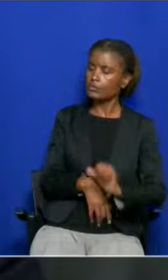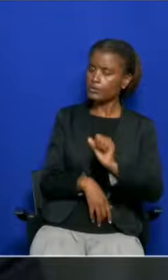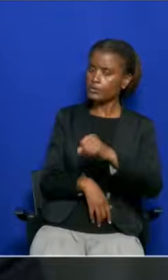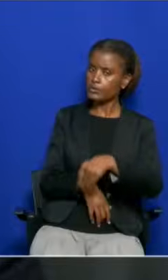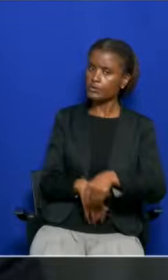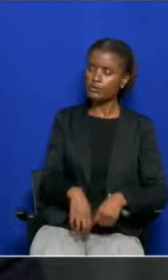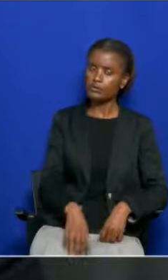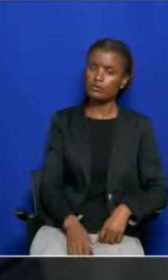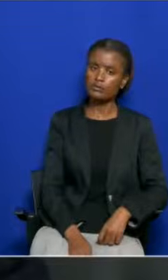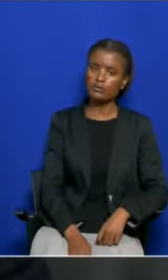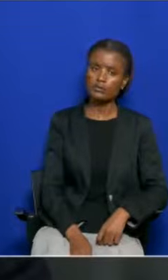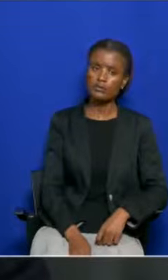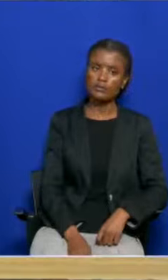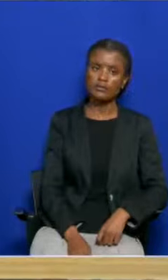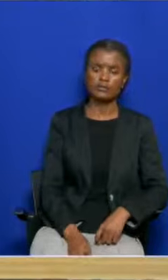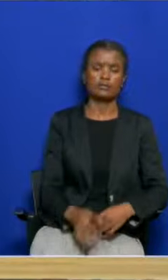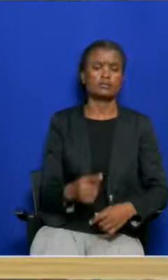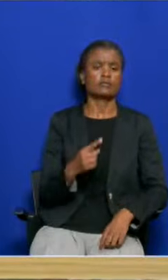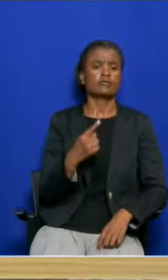For what purpose?